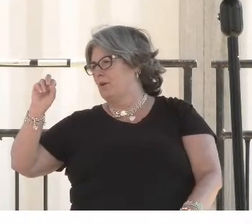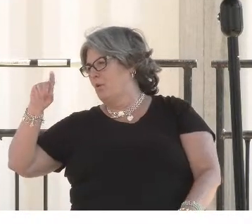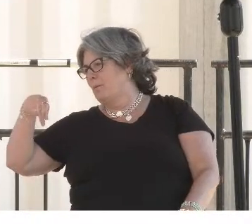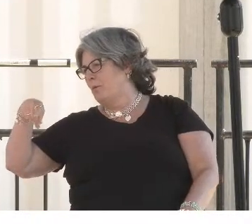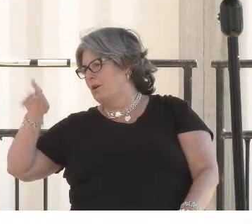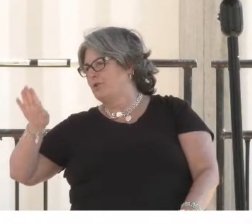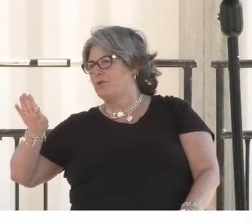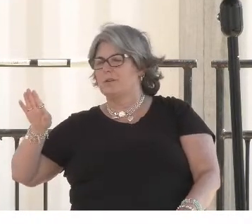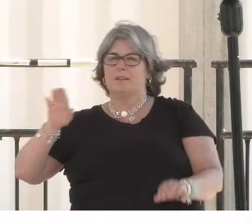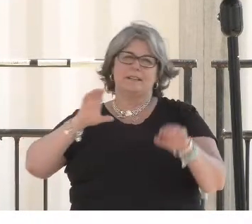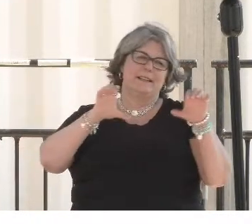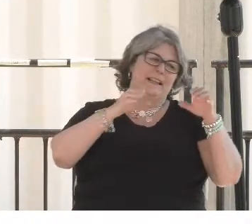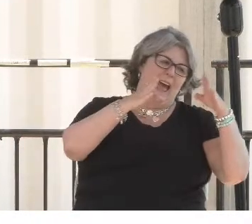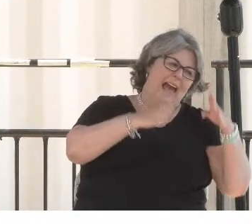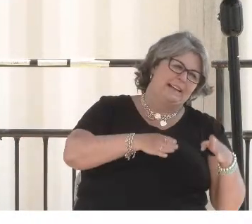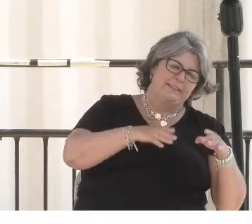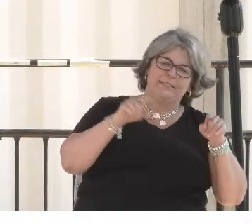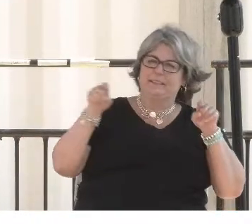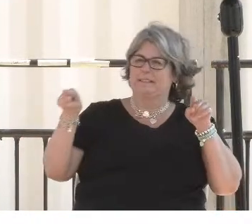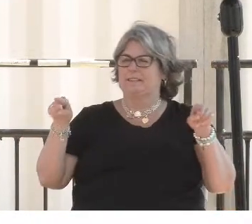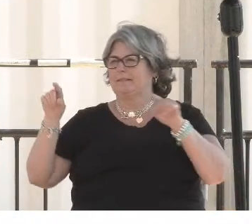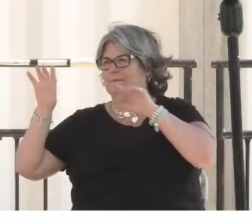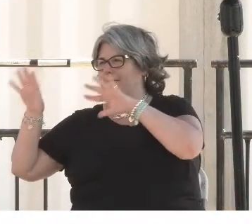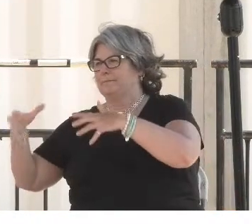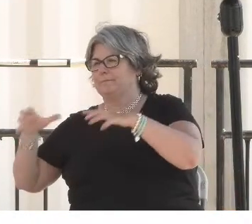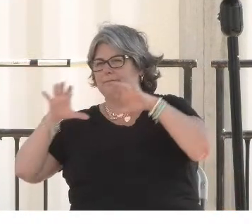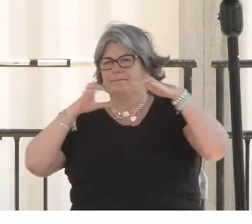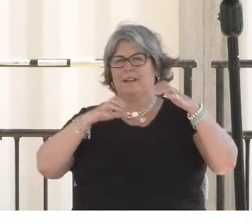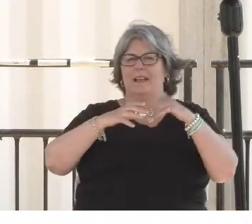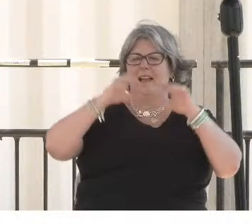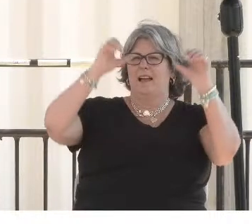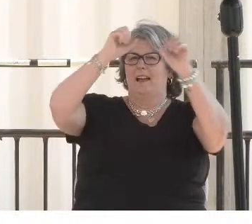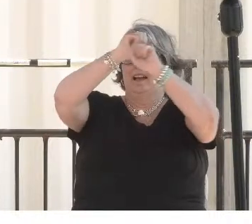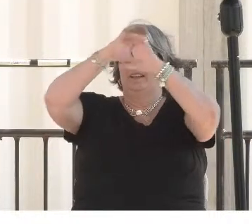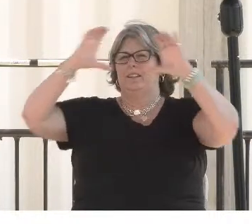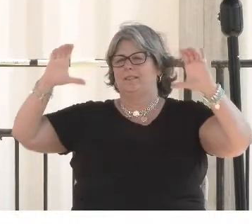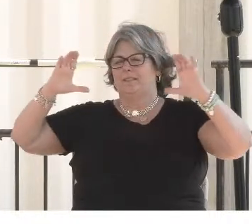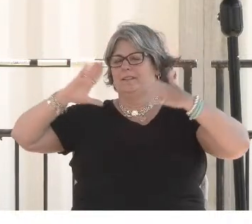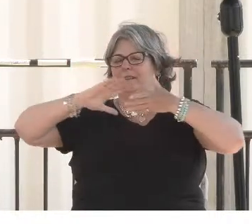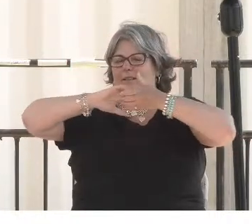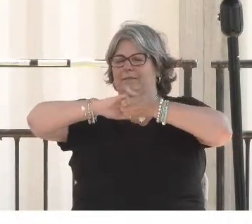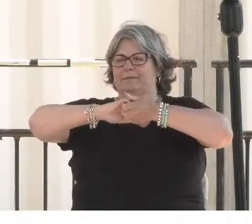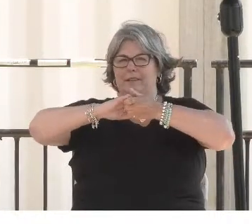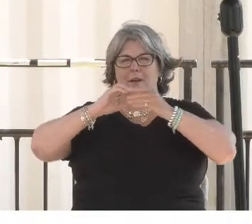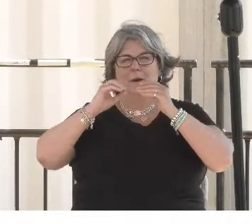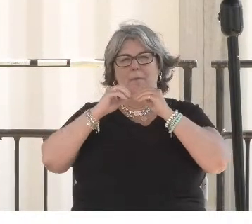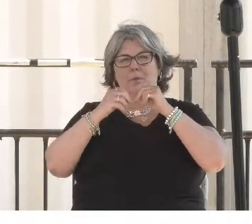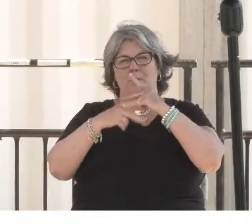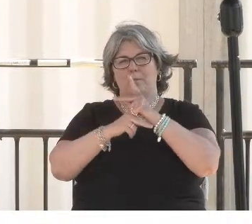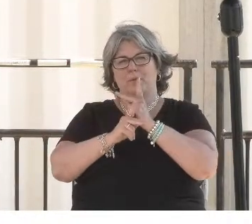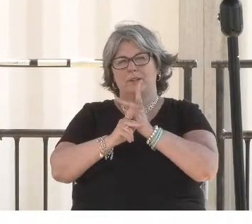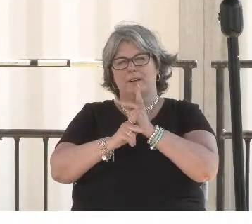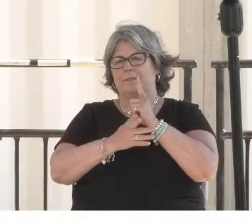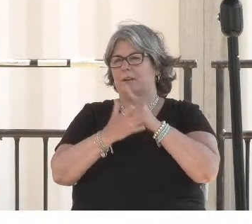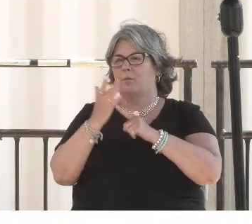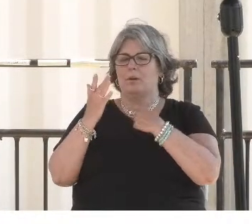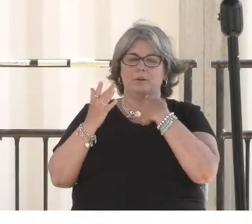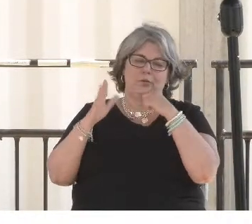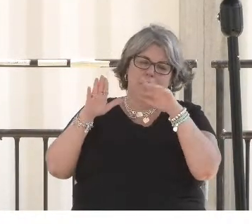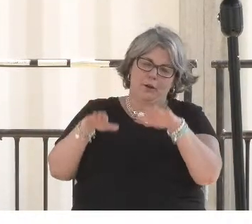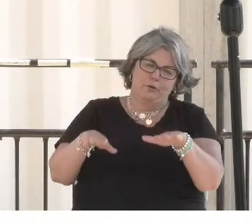versus activists or these sorts of things. How do you see the dialogue going to a more productive way? And what do you tell your